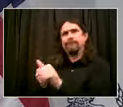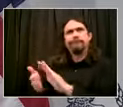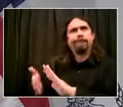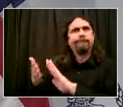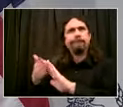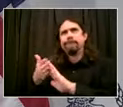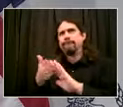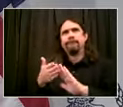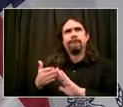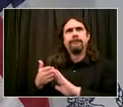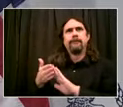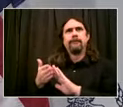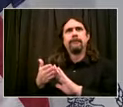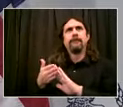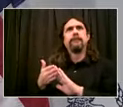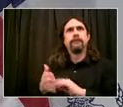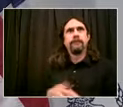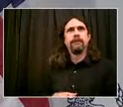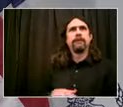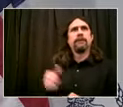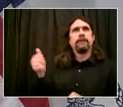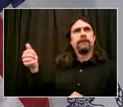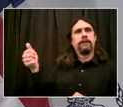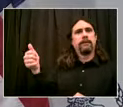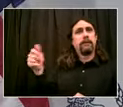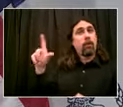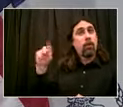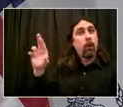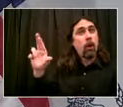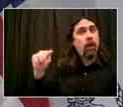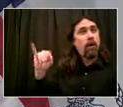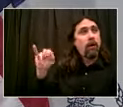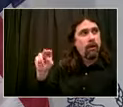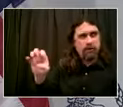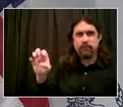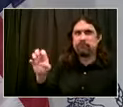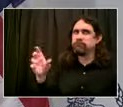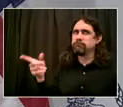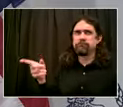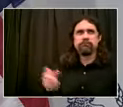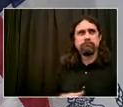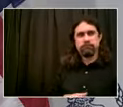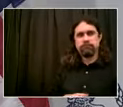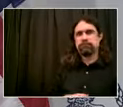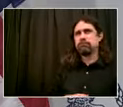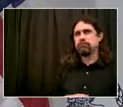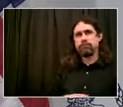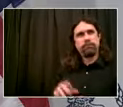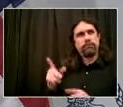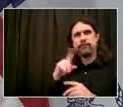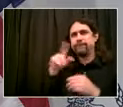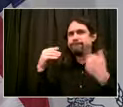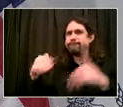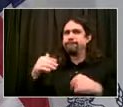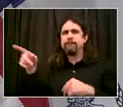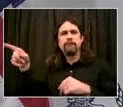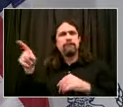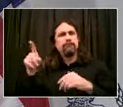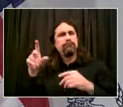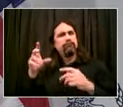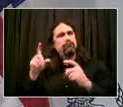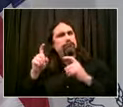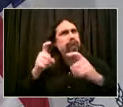appreciated. There's been no part of city government that's done a better job in terms of empowering and supporting minority and women-owned businesses than the School Construction Authority under